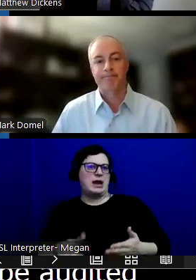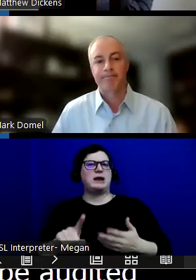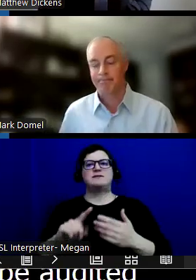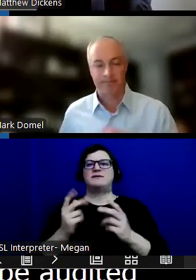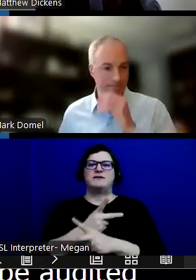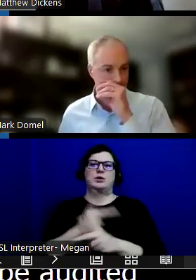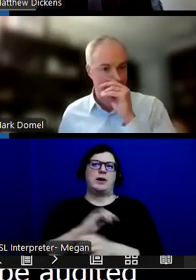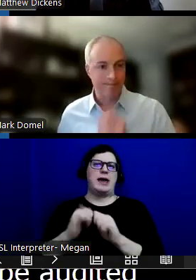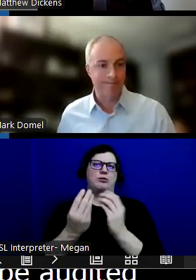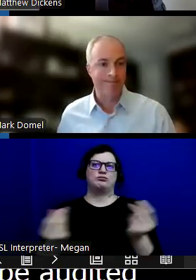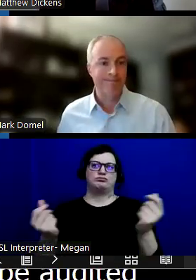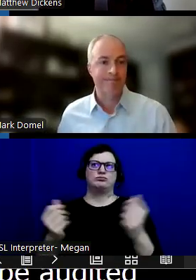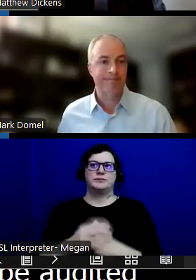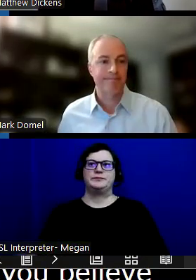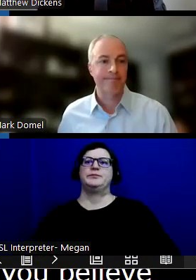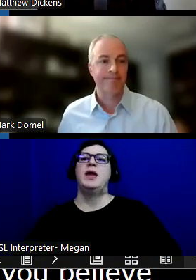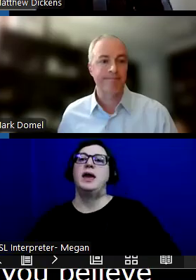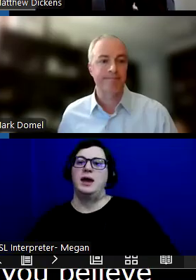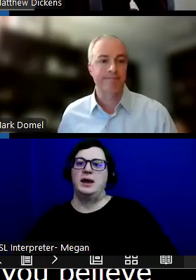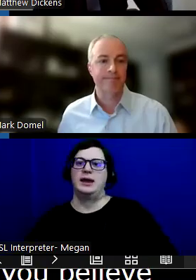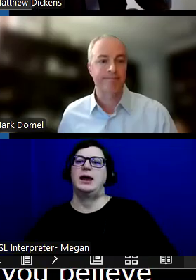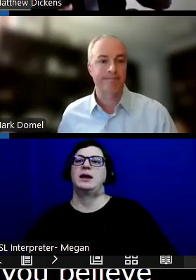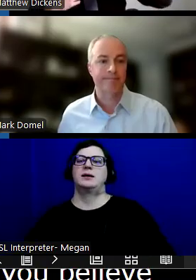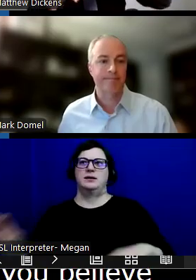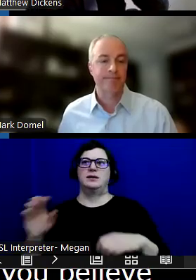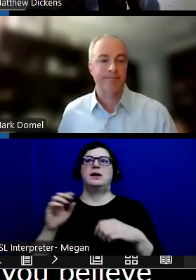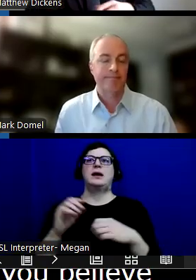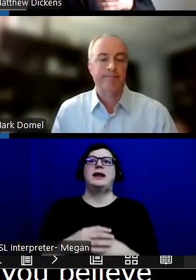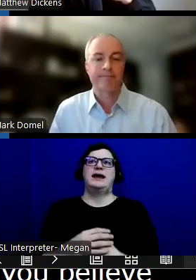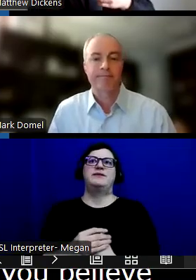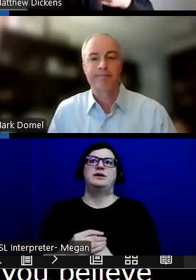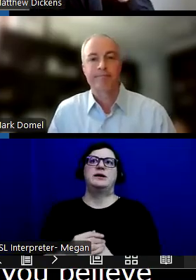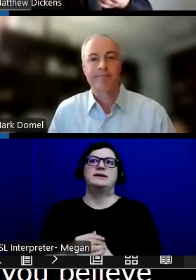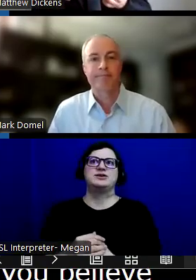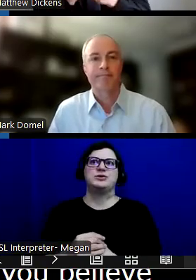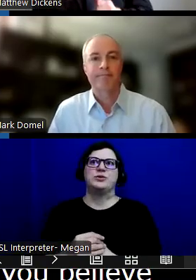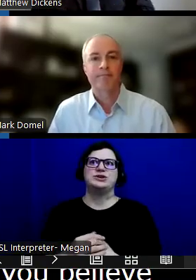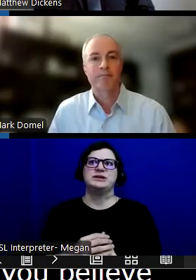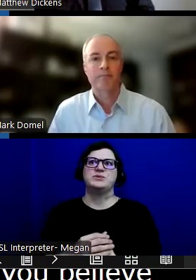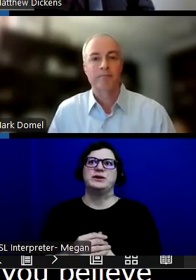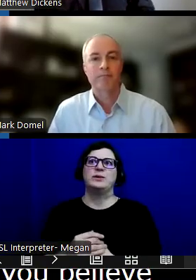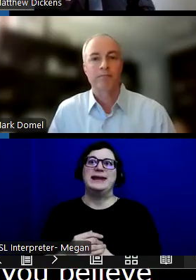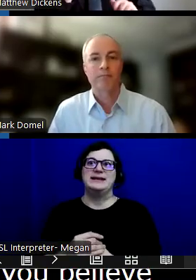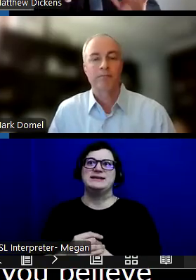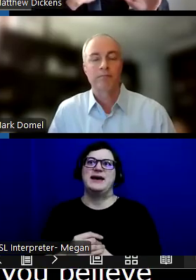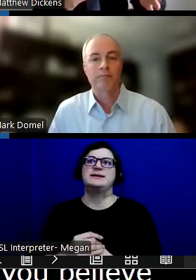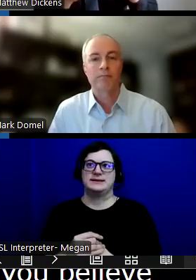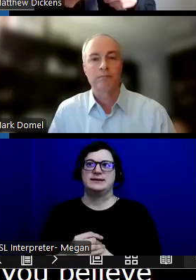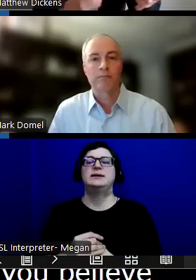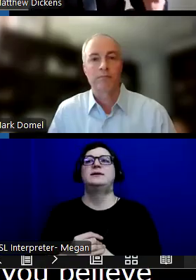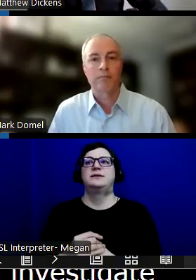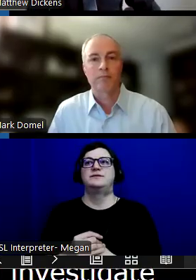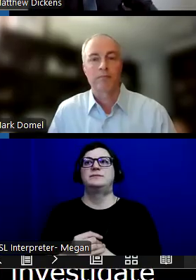Okay. Will public school And I completed have an credit? additional question as well related to